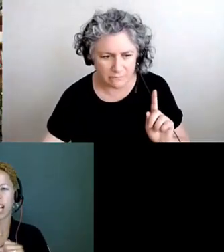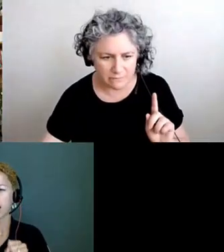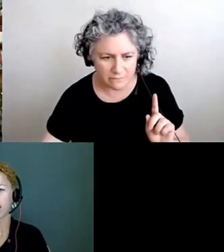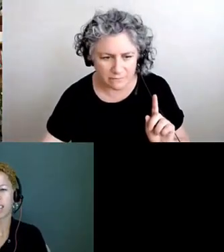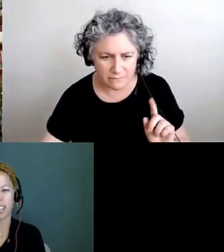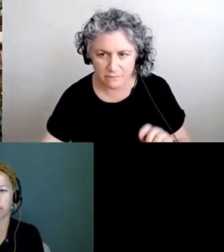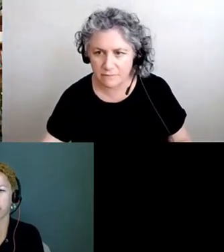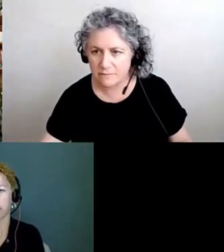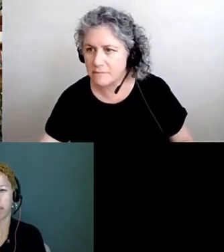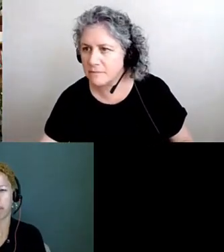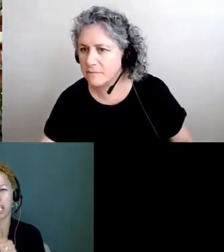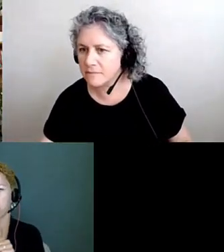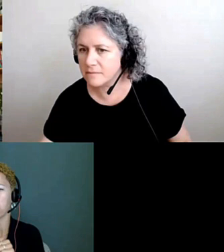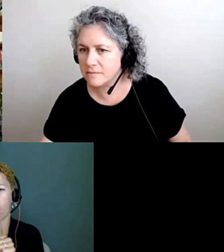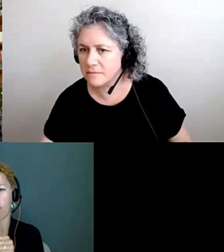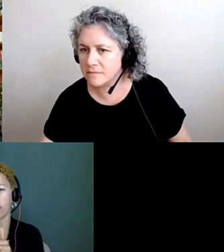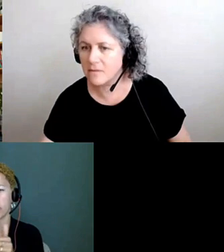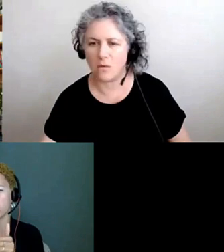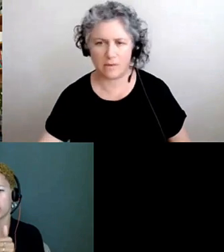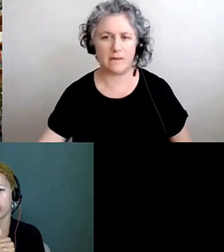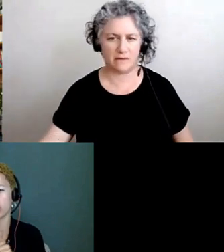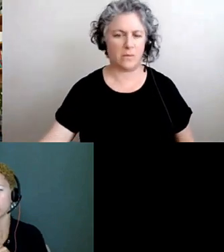So now that's